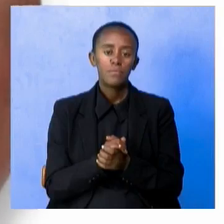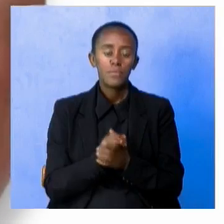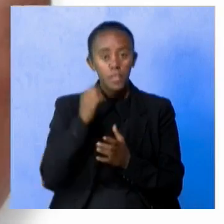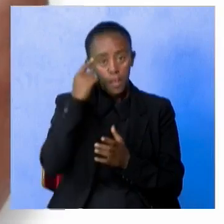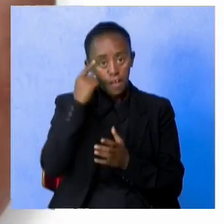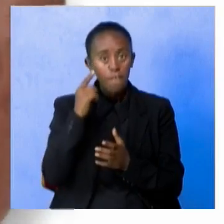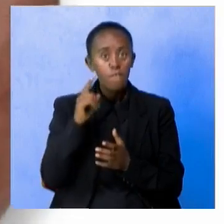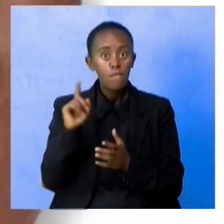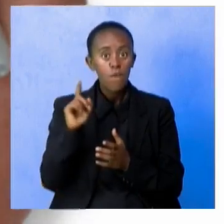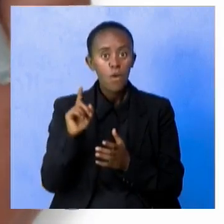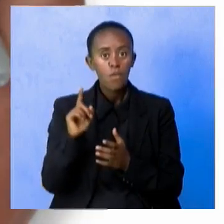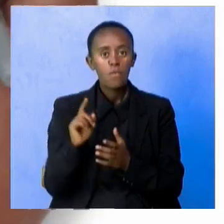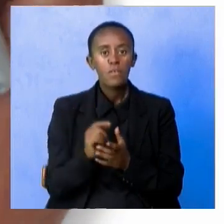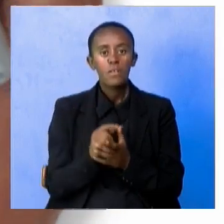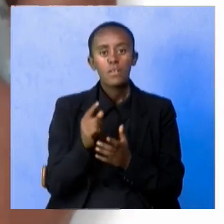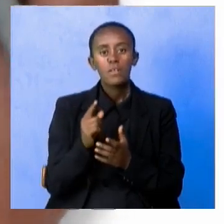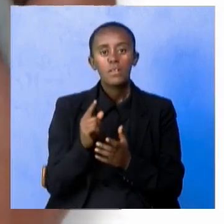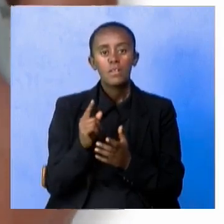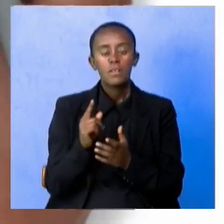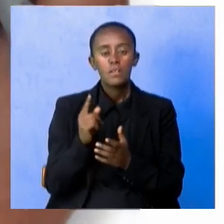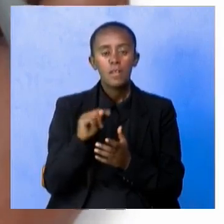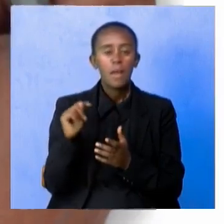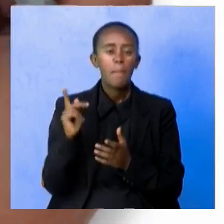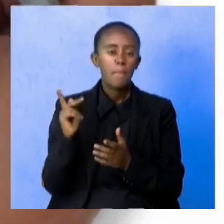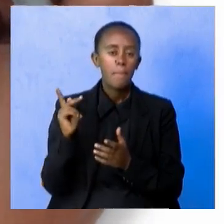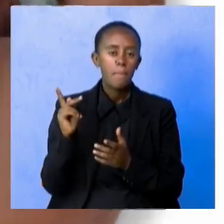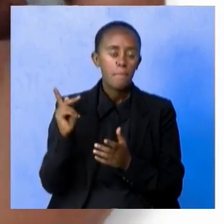for the past